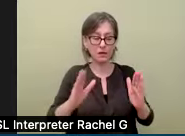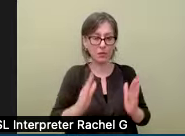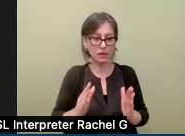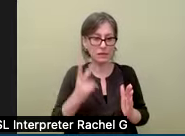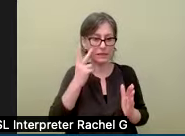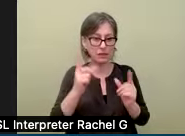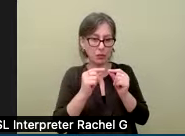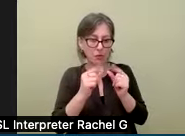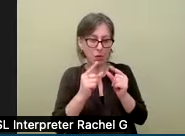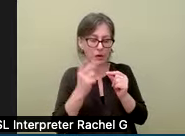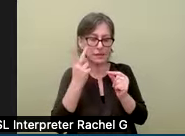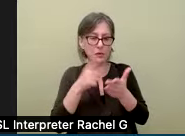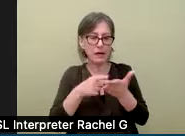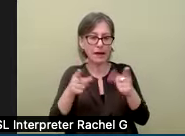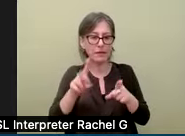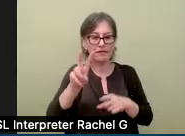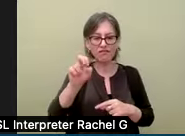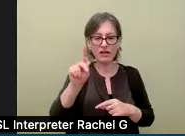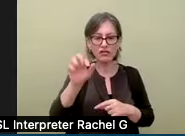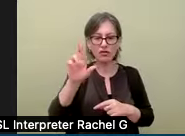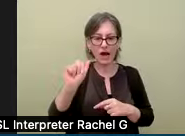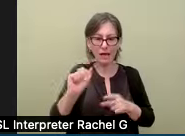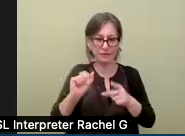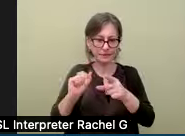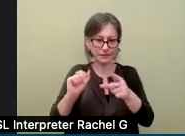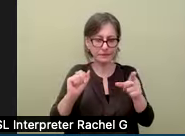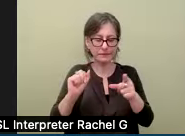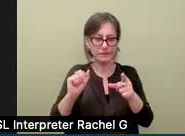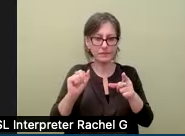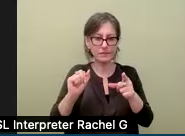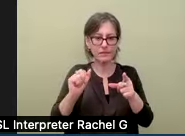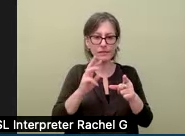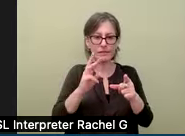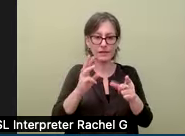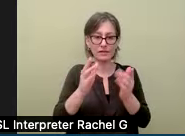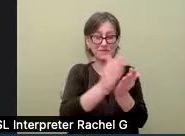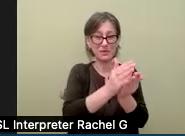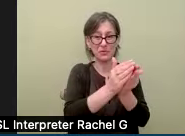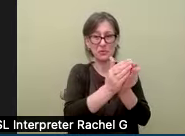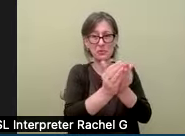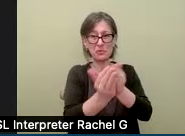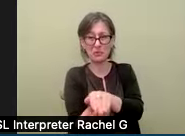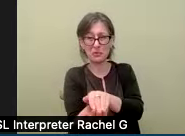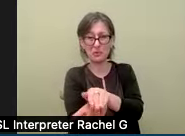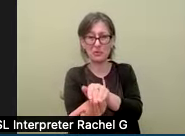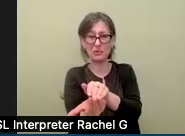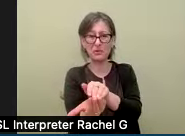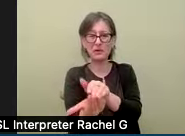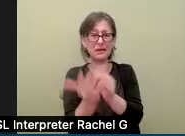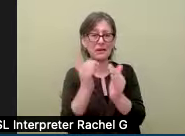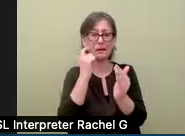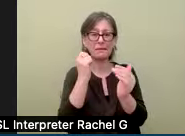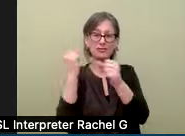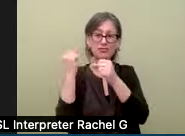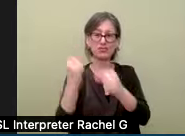could see what happened in Ventura with a capsized harbor patrol boat. They got capsized because of the